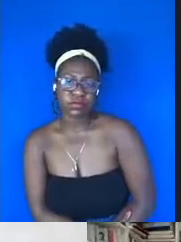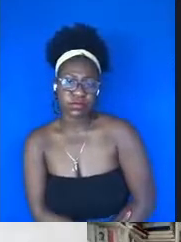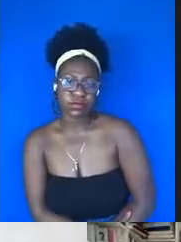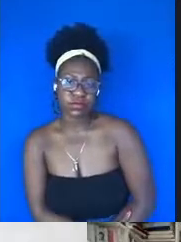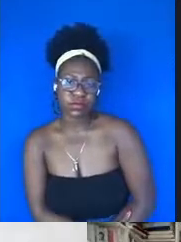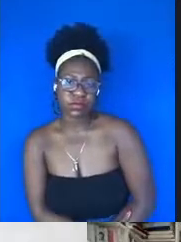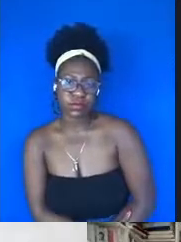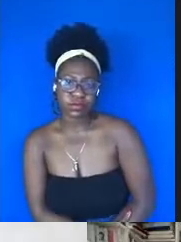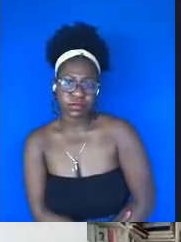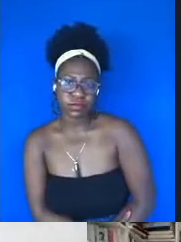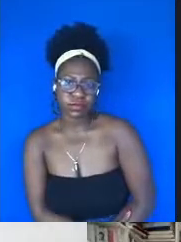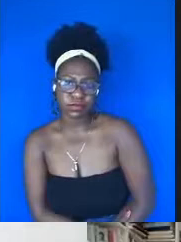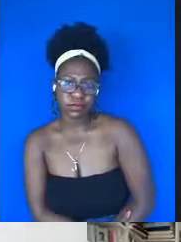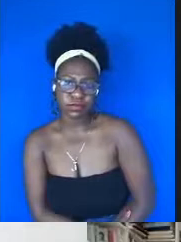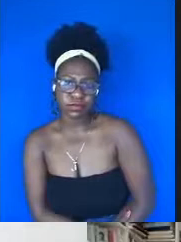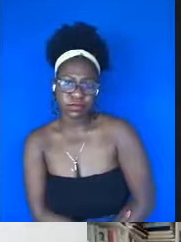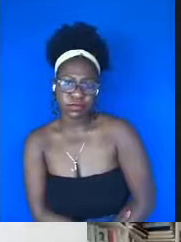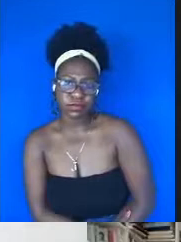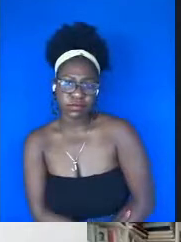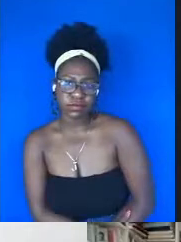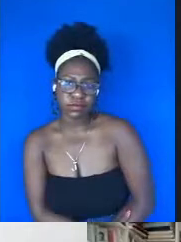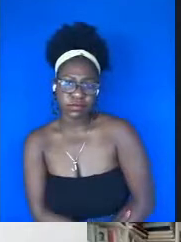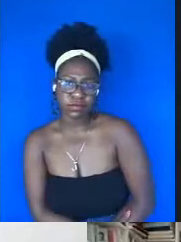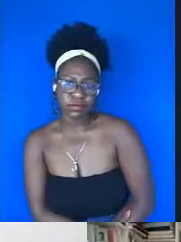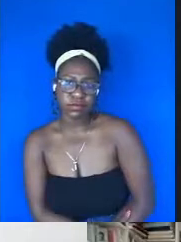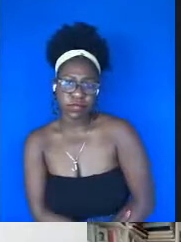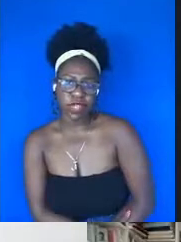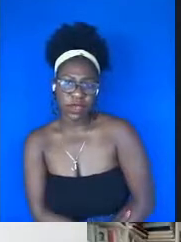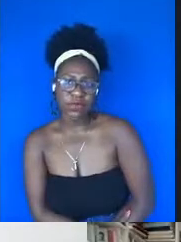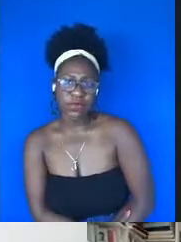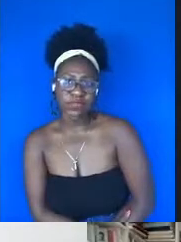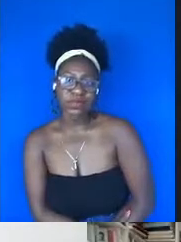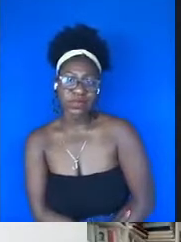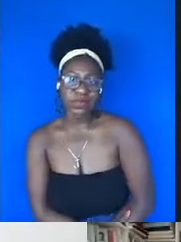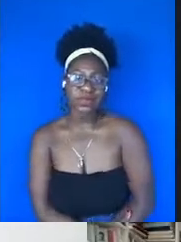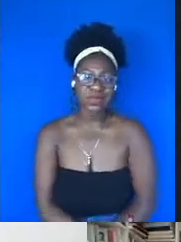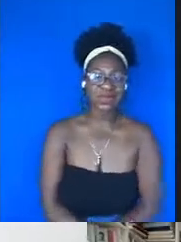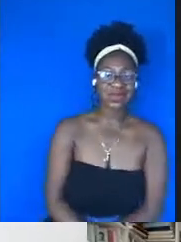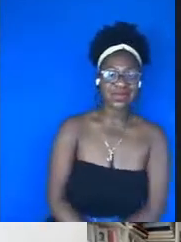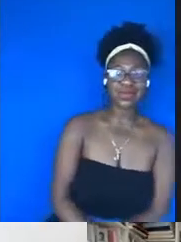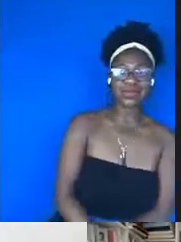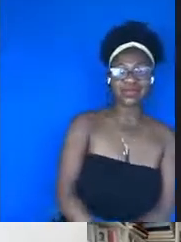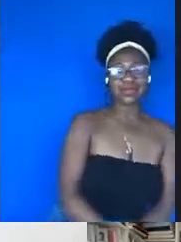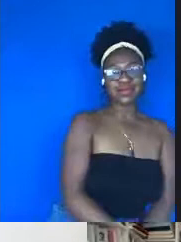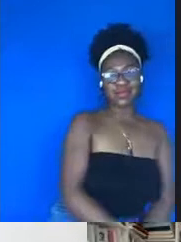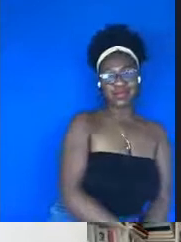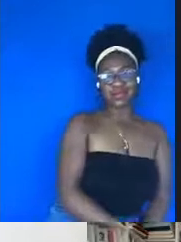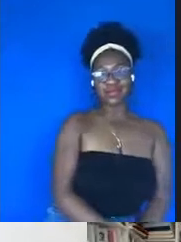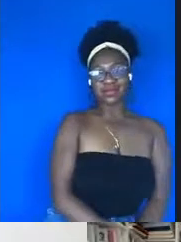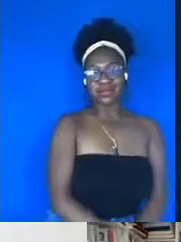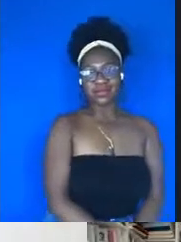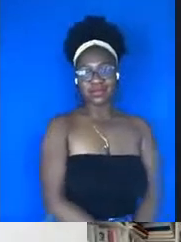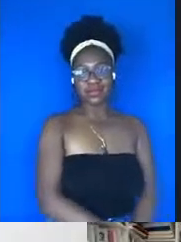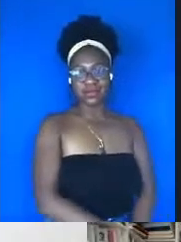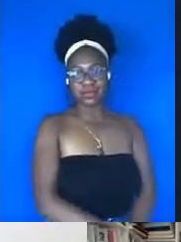how that pain goes through our lives of how do we deal with men and how do they deal with us? And these